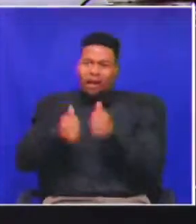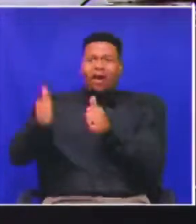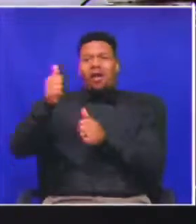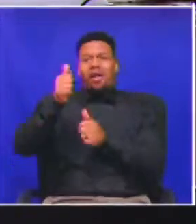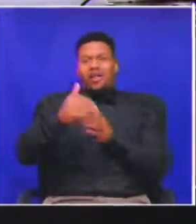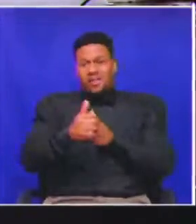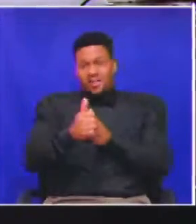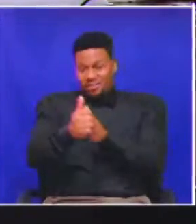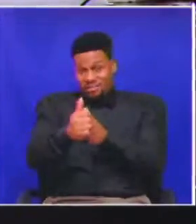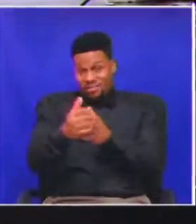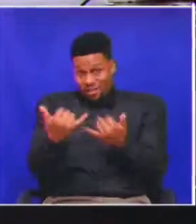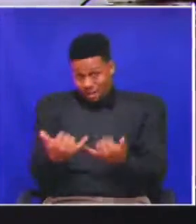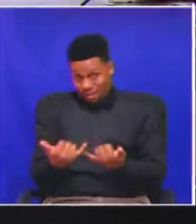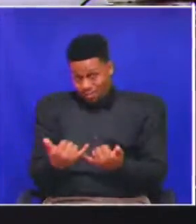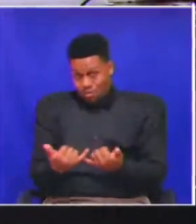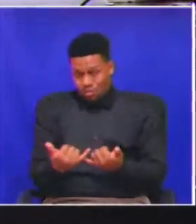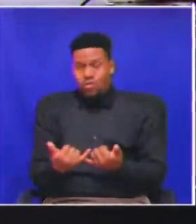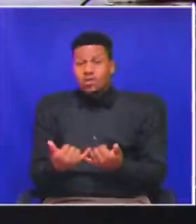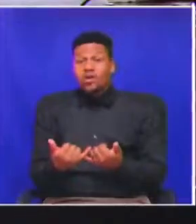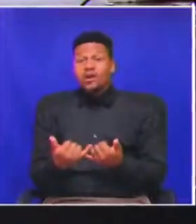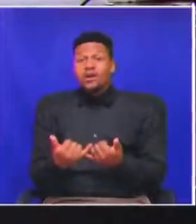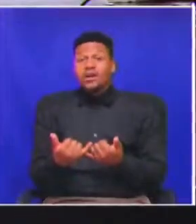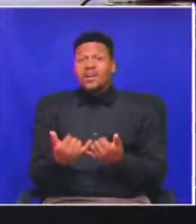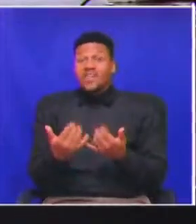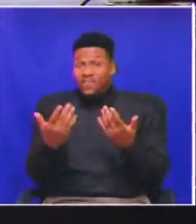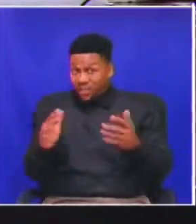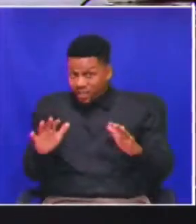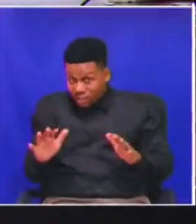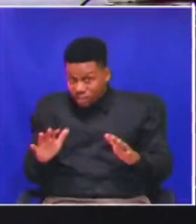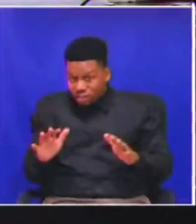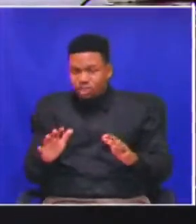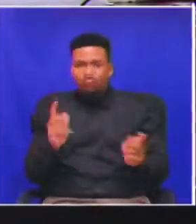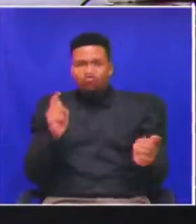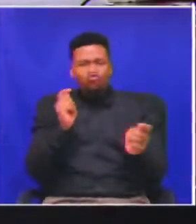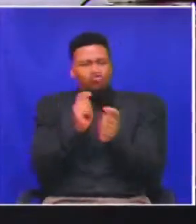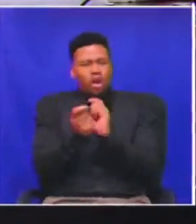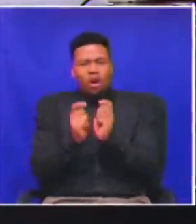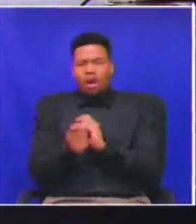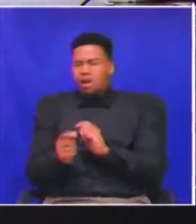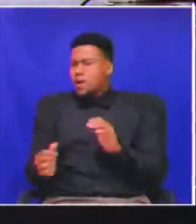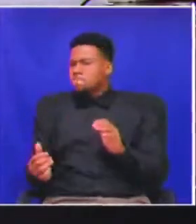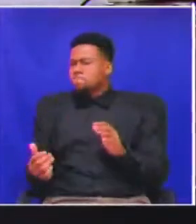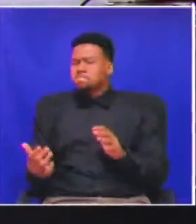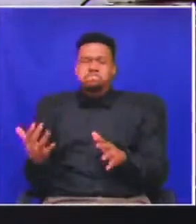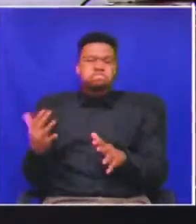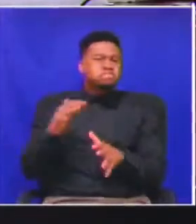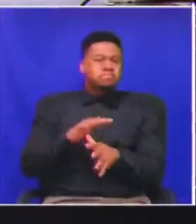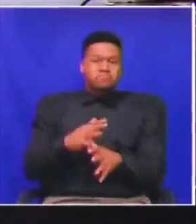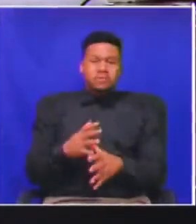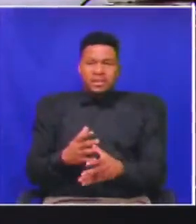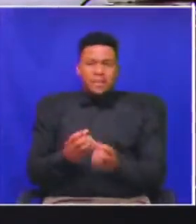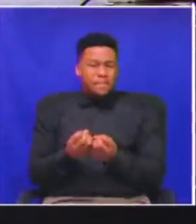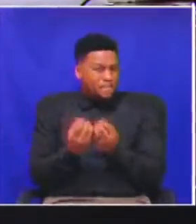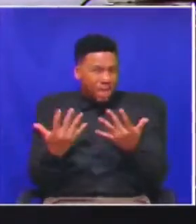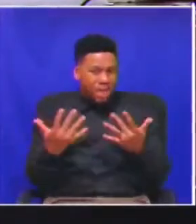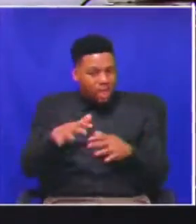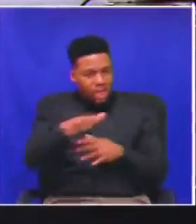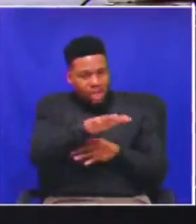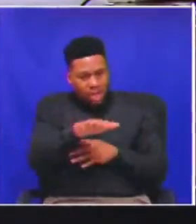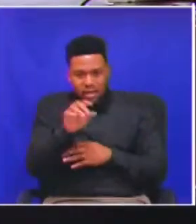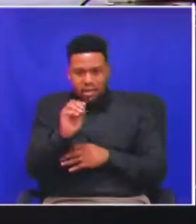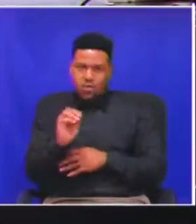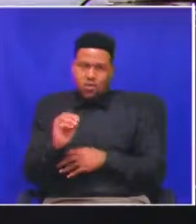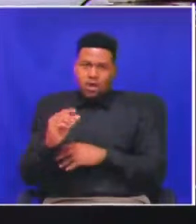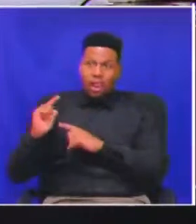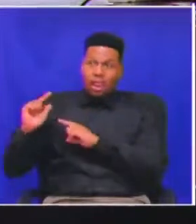should lead to fundamental changes on a number of areas and have a legacy impact